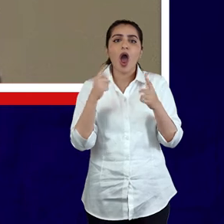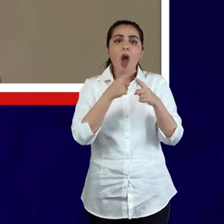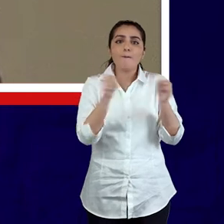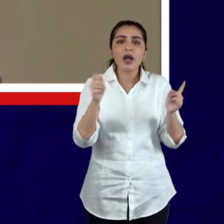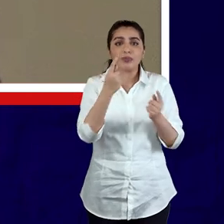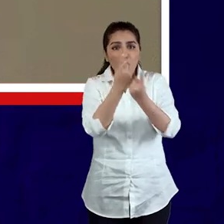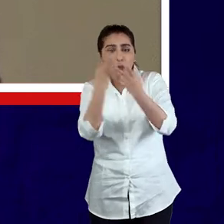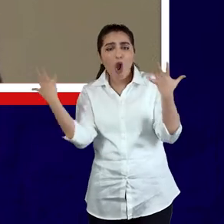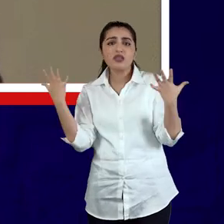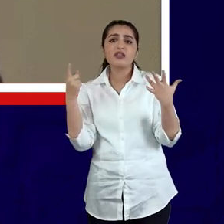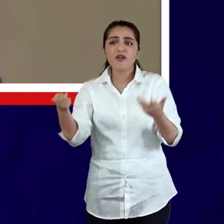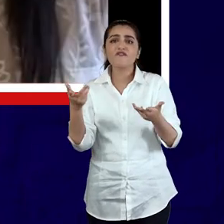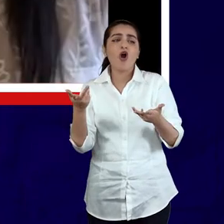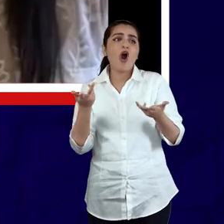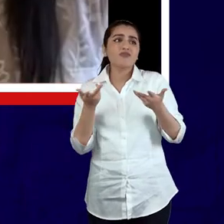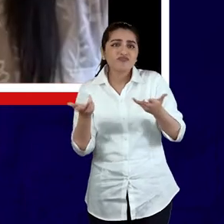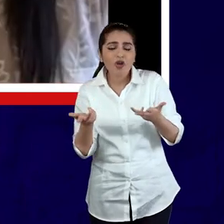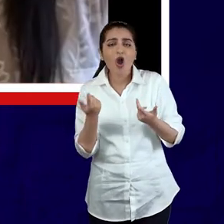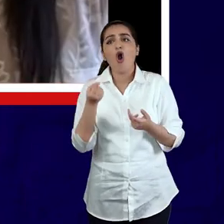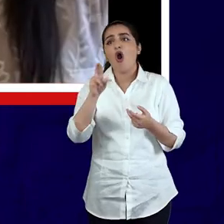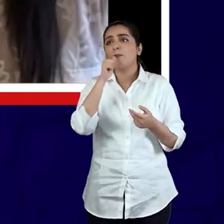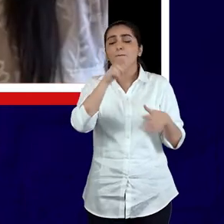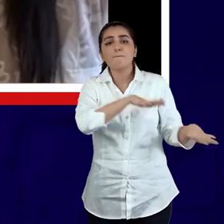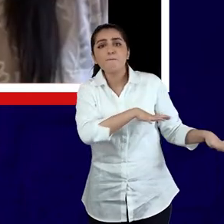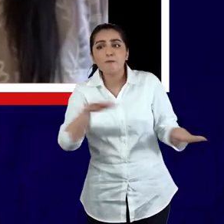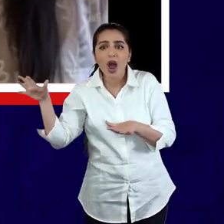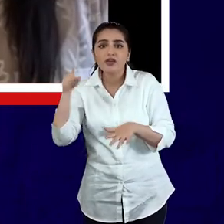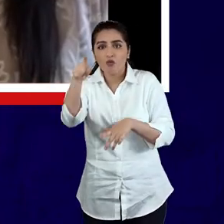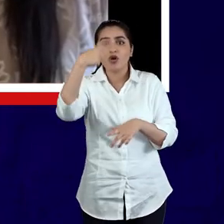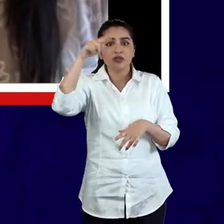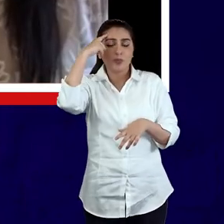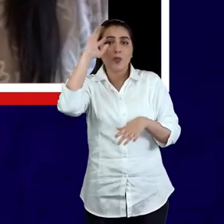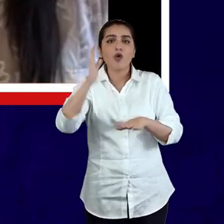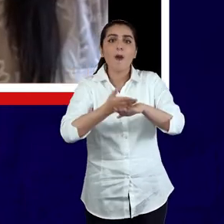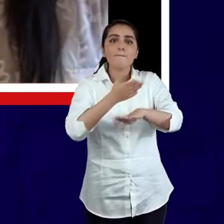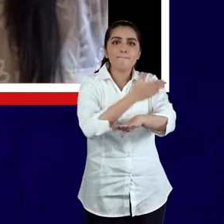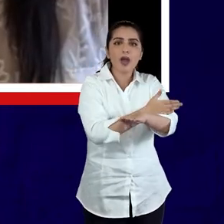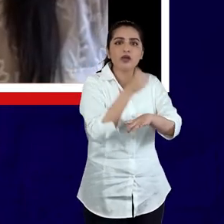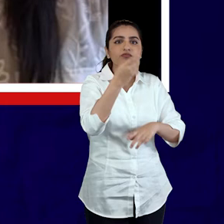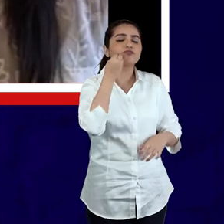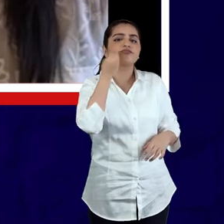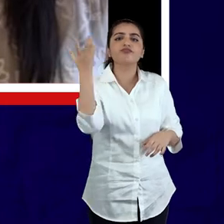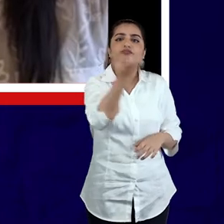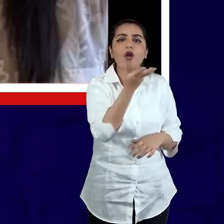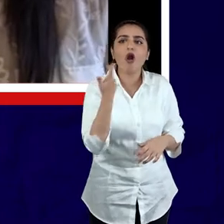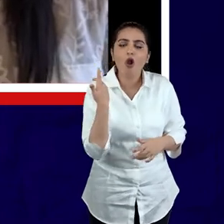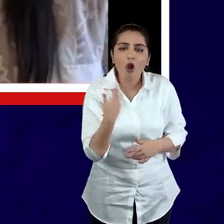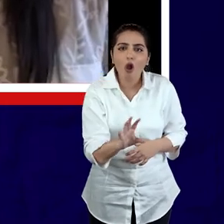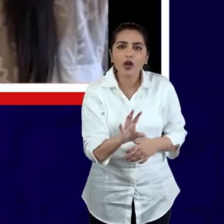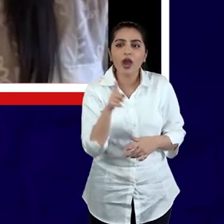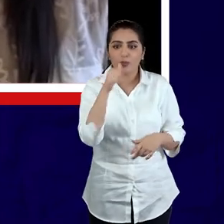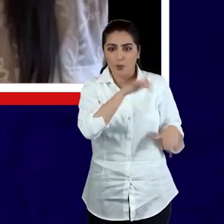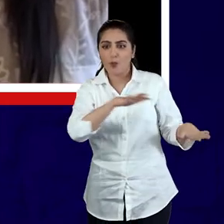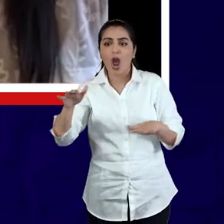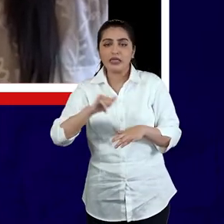severity of it. But a lot of times, you know, the floods, we know where the flooding is going to take place. We even know which are the belts in which, you know, the